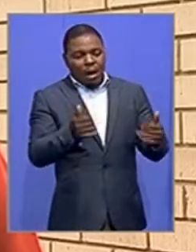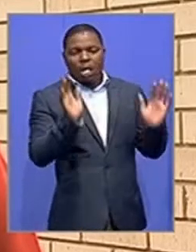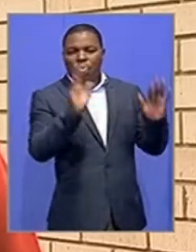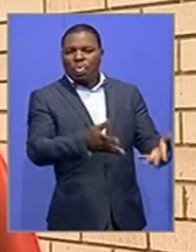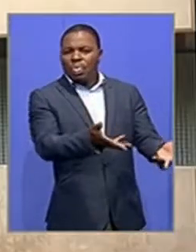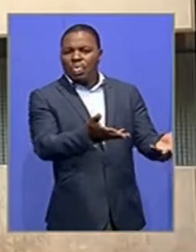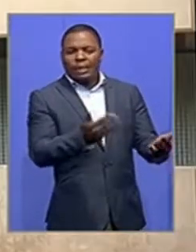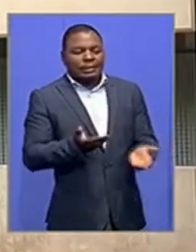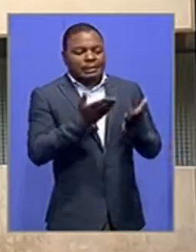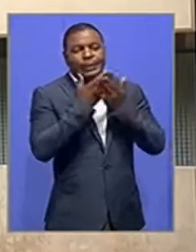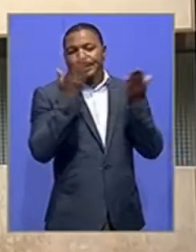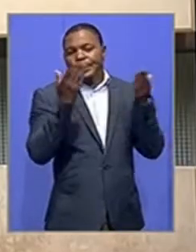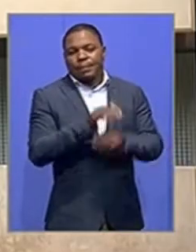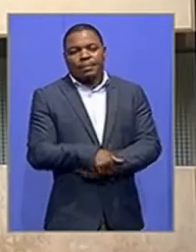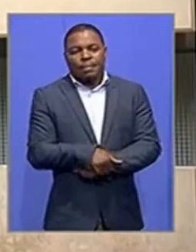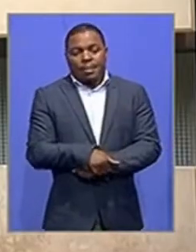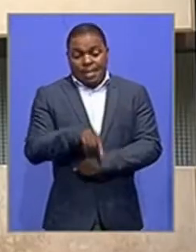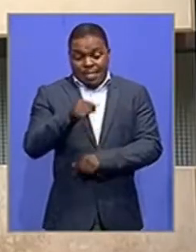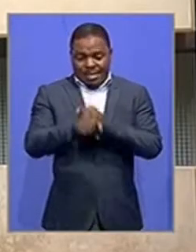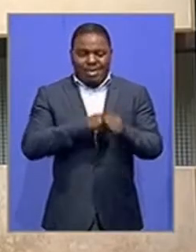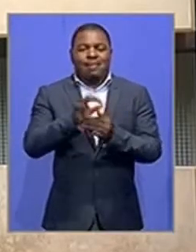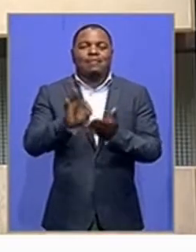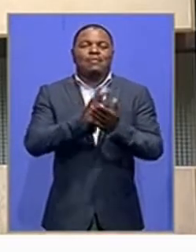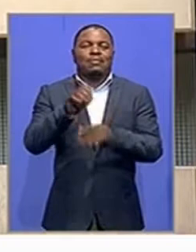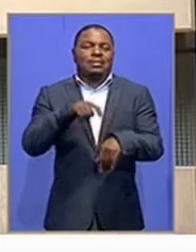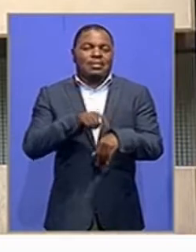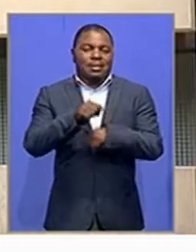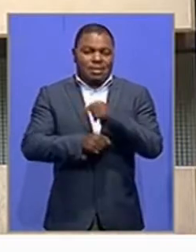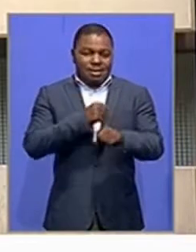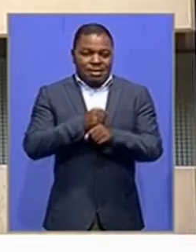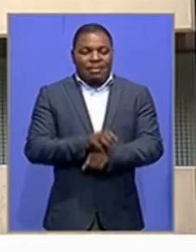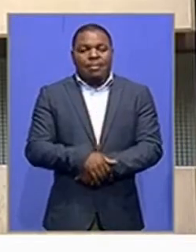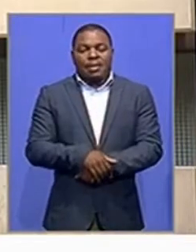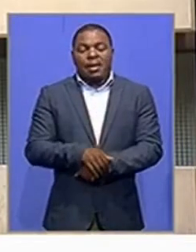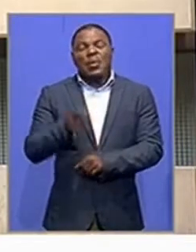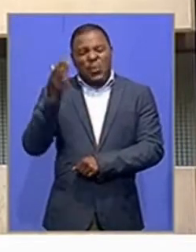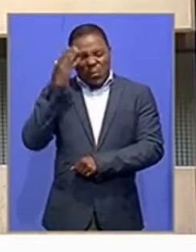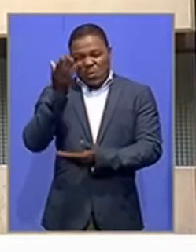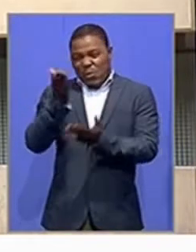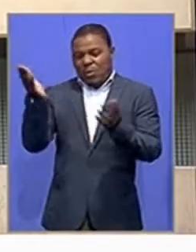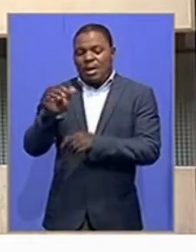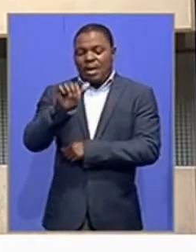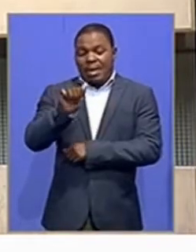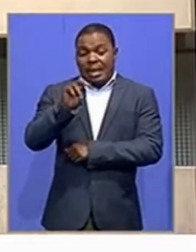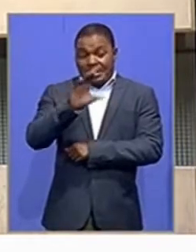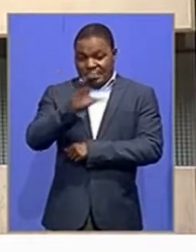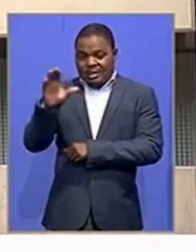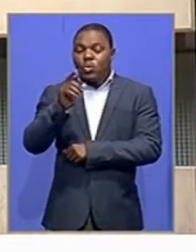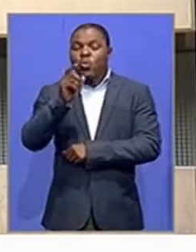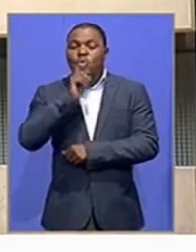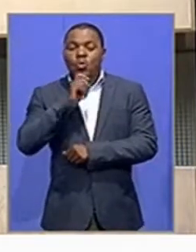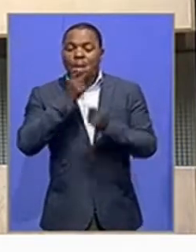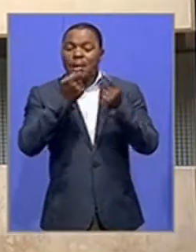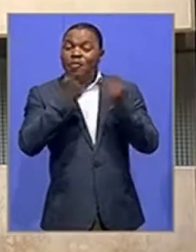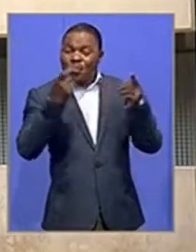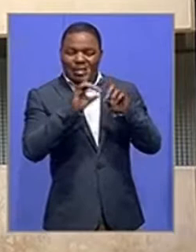tlhoka ditirelo. Selemo se e leng re ya ditlhophong ka sona ha re ya ditlhophong ya tsebagala gore African National Congress e use madi a mafapha ho